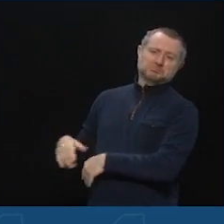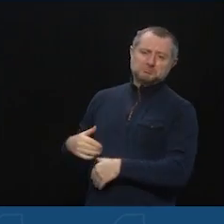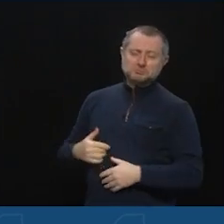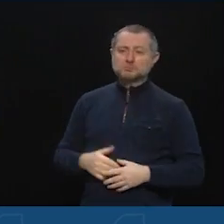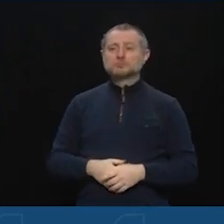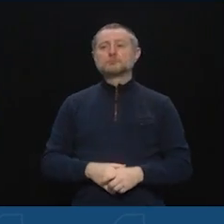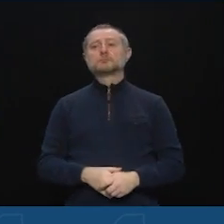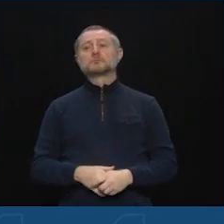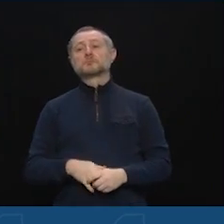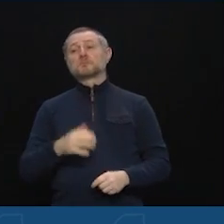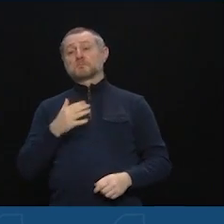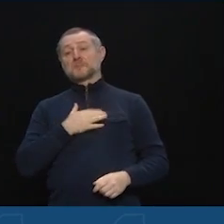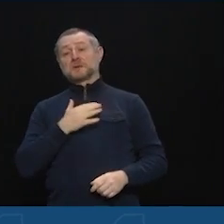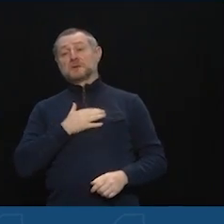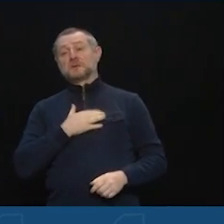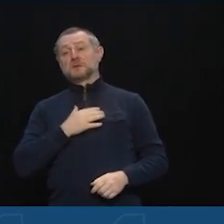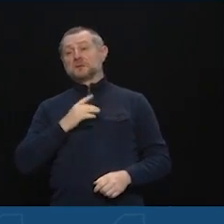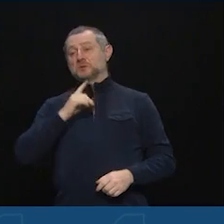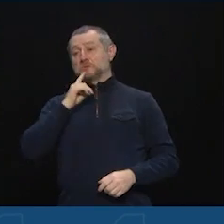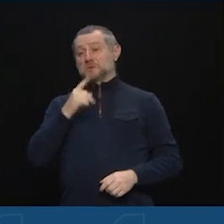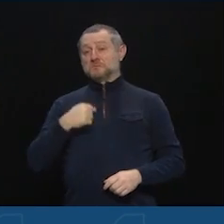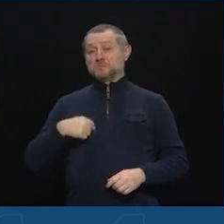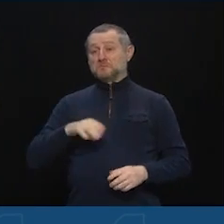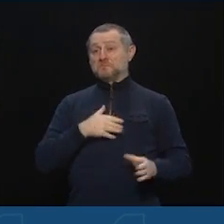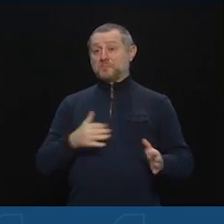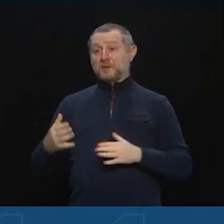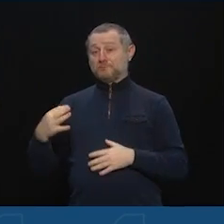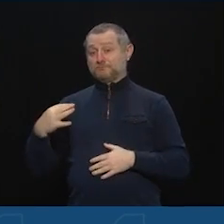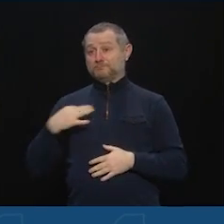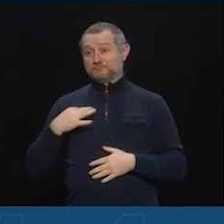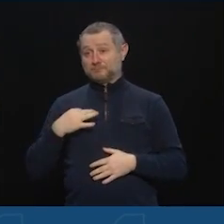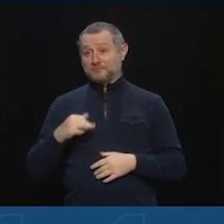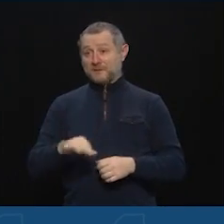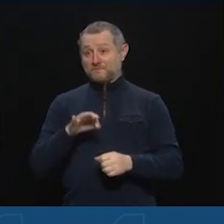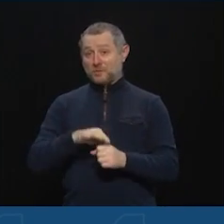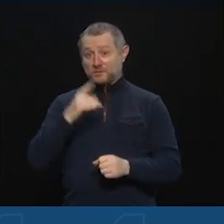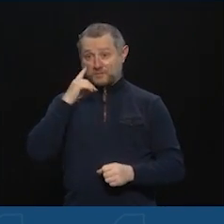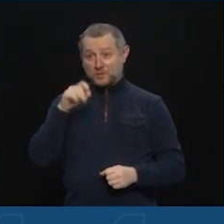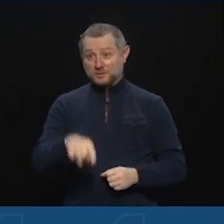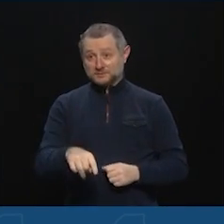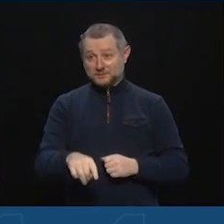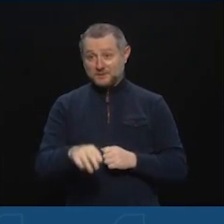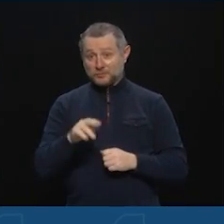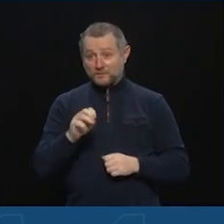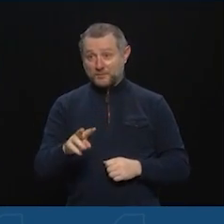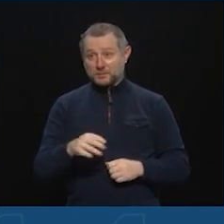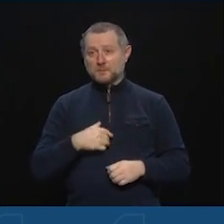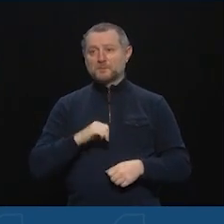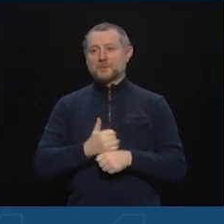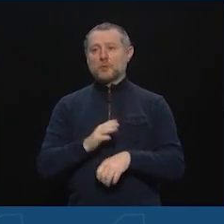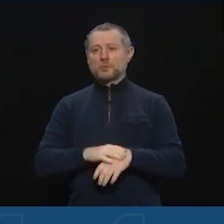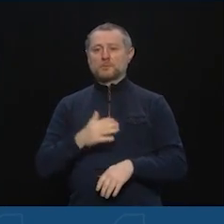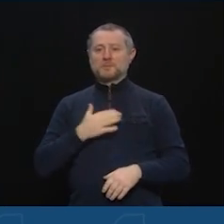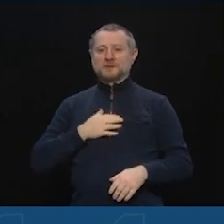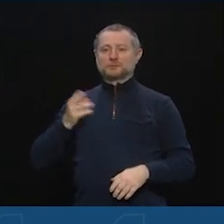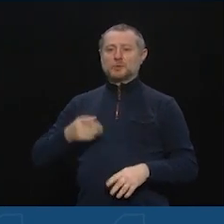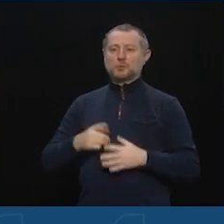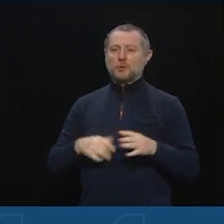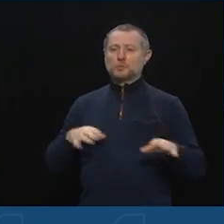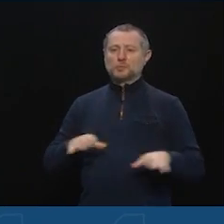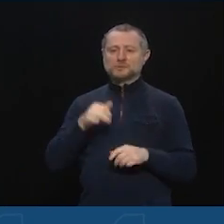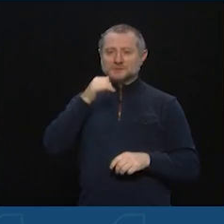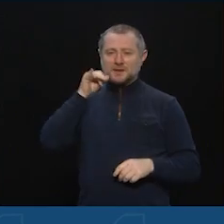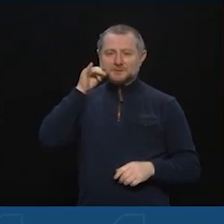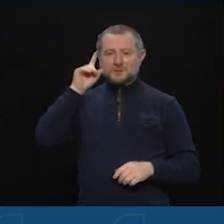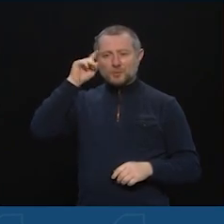on, we run on this record. We run on what we're doing here today in places like Bed-Stuy and Brooklyn. What we're doing in the Bronx yesterday, we brought